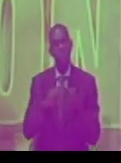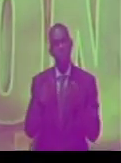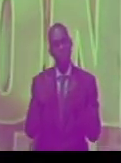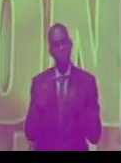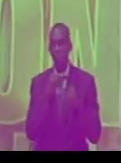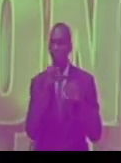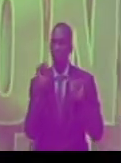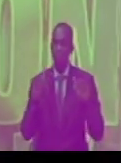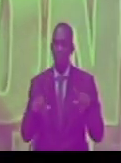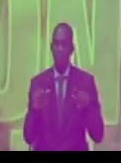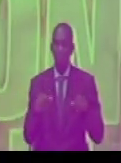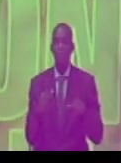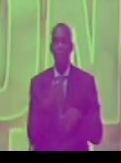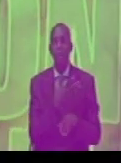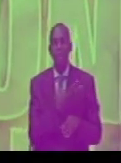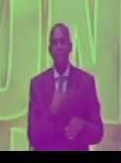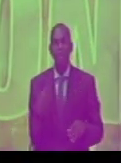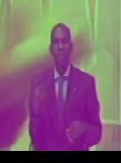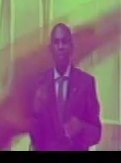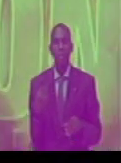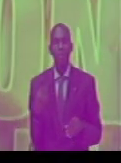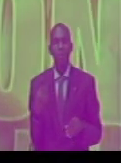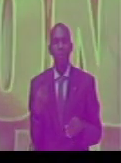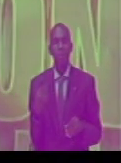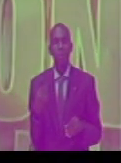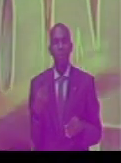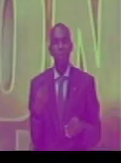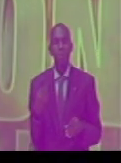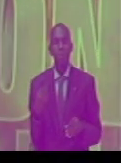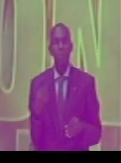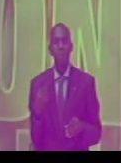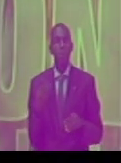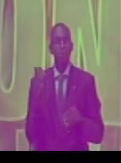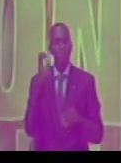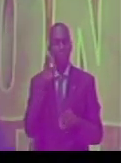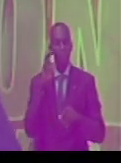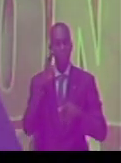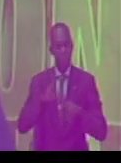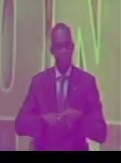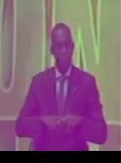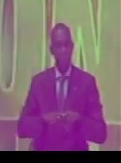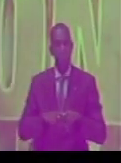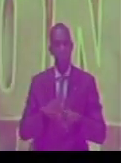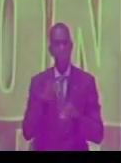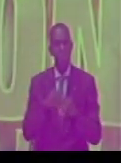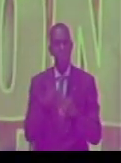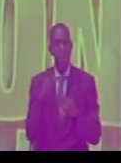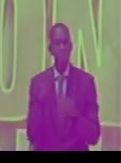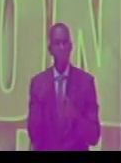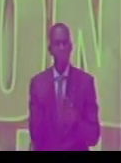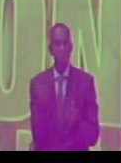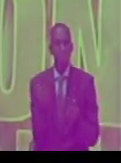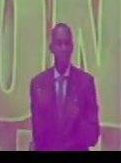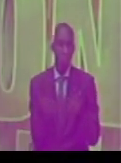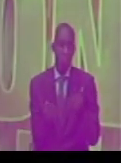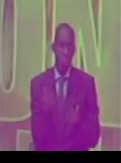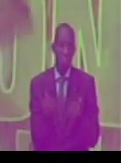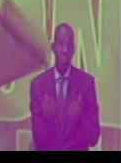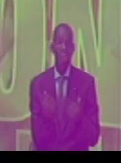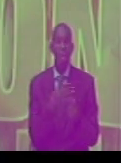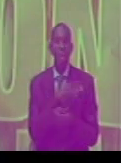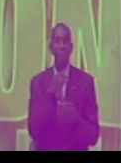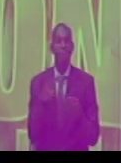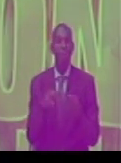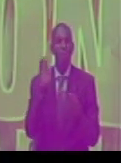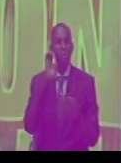struggled to come outside i couldn't be able to come outside they now drove me to our our car i started inside and where